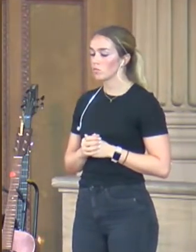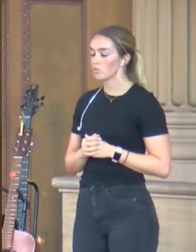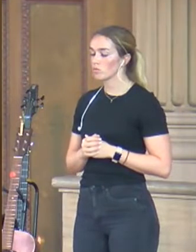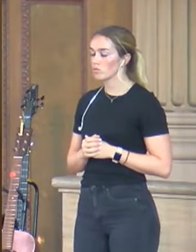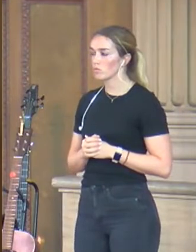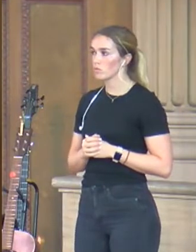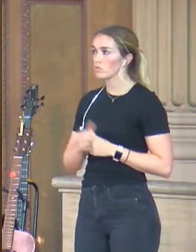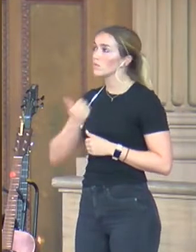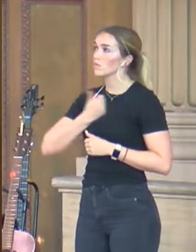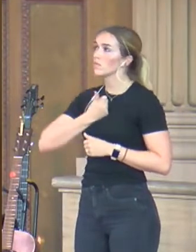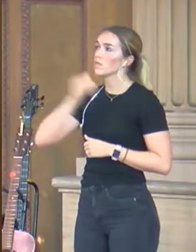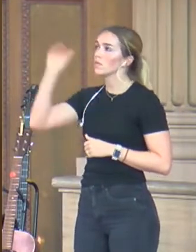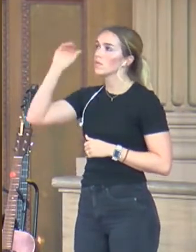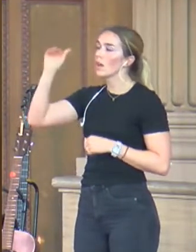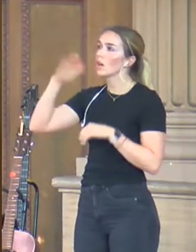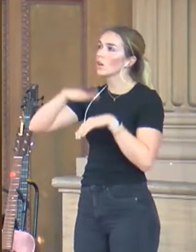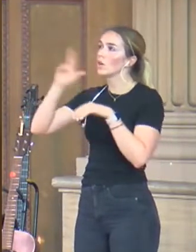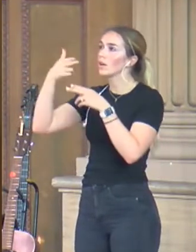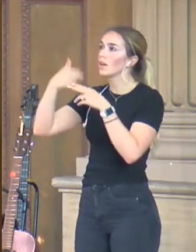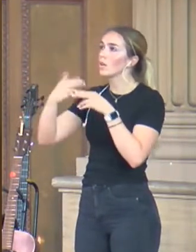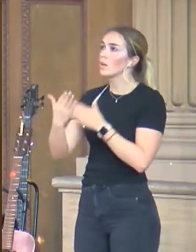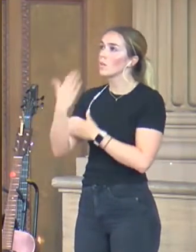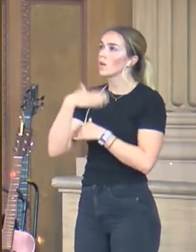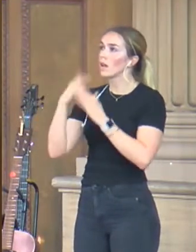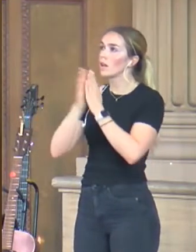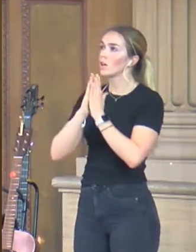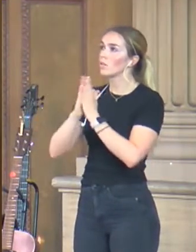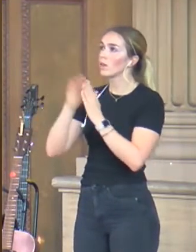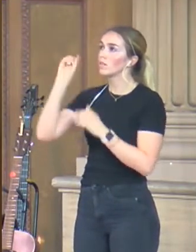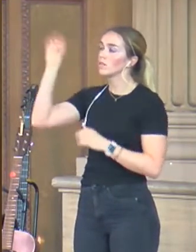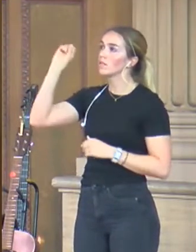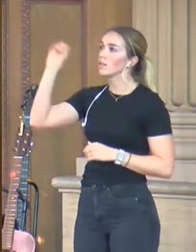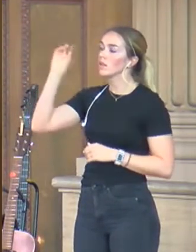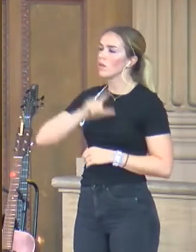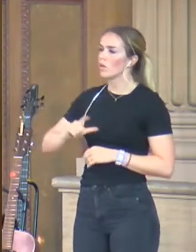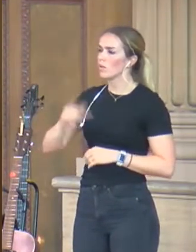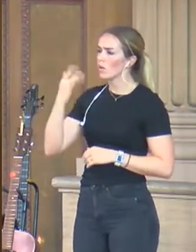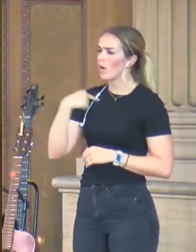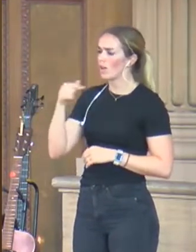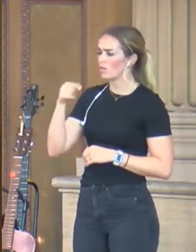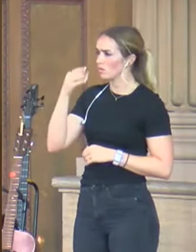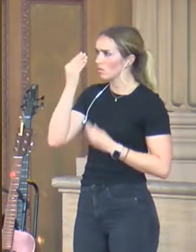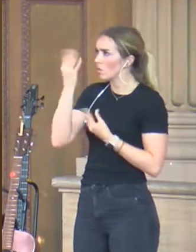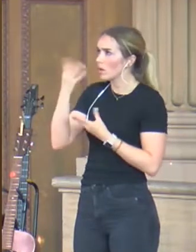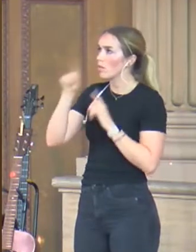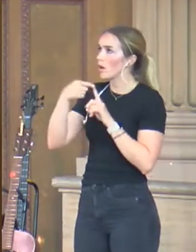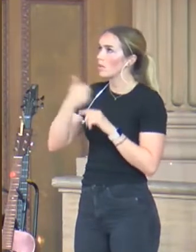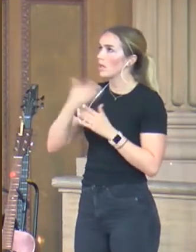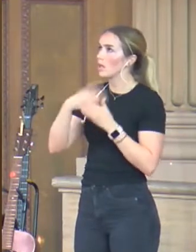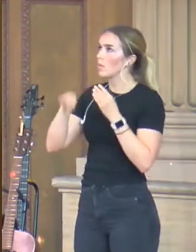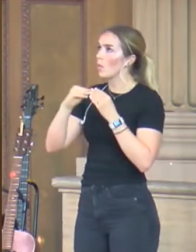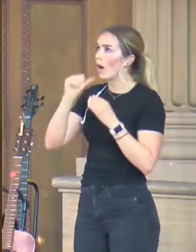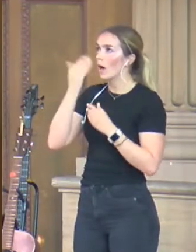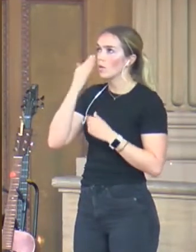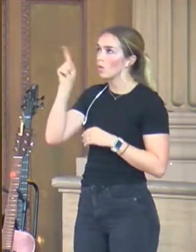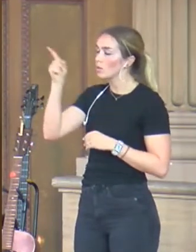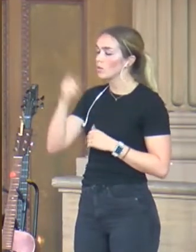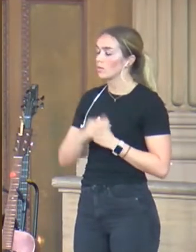But I, O Lord, cry to you. In the morning my prayer comes before you. O Lord, why do you cast my soul away? Why do you hide your face from me?